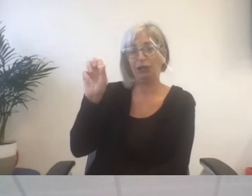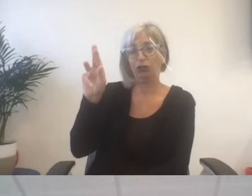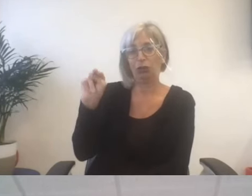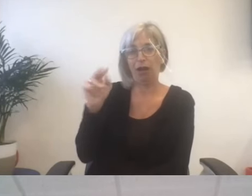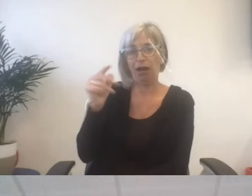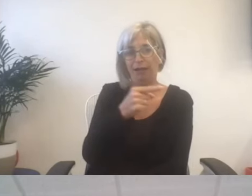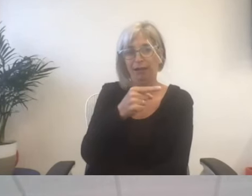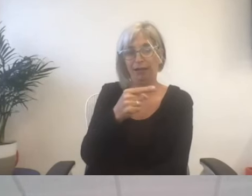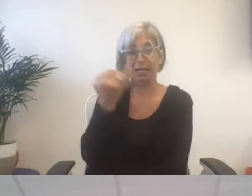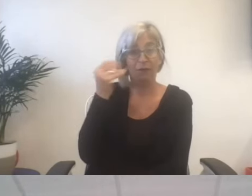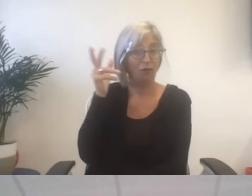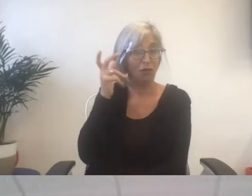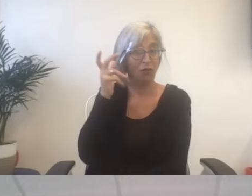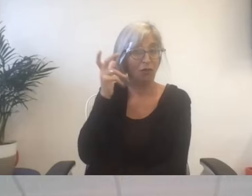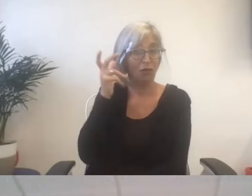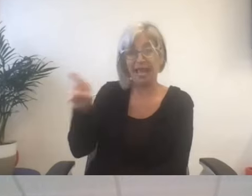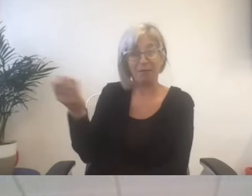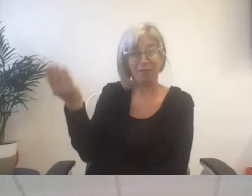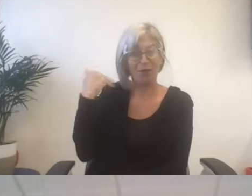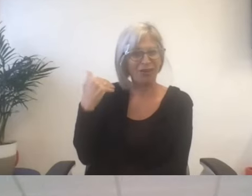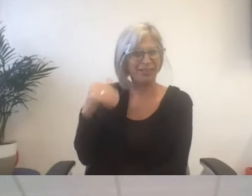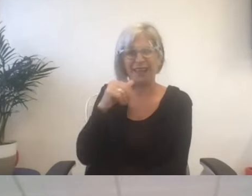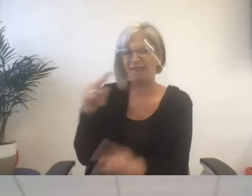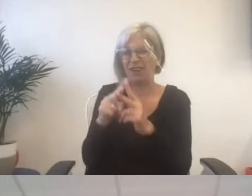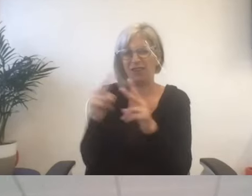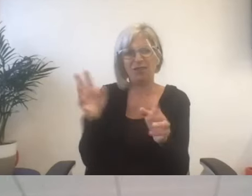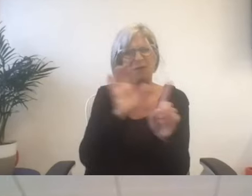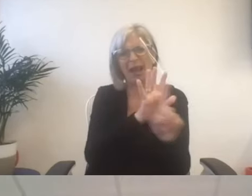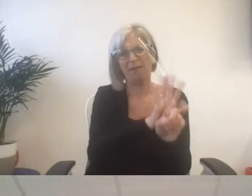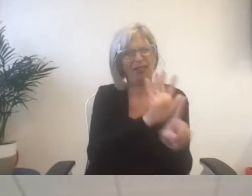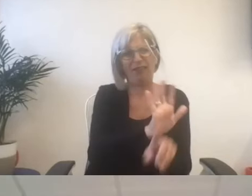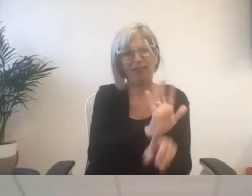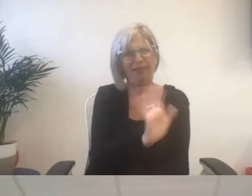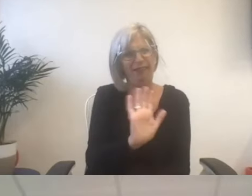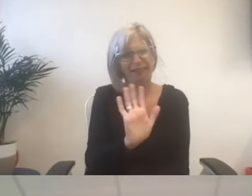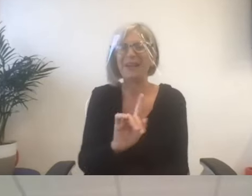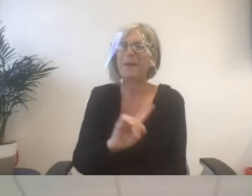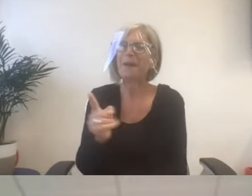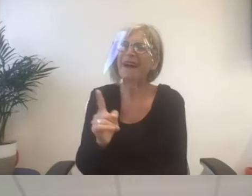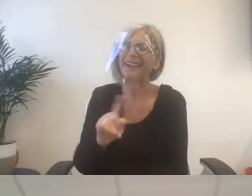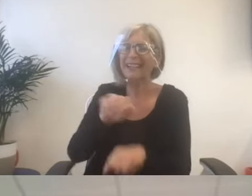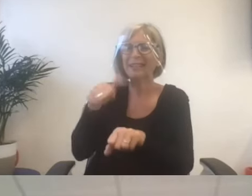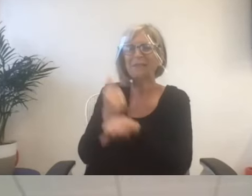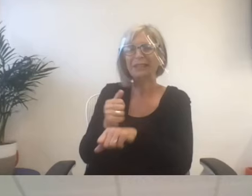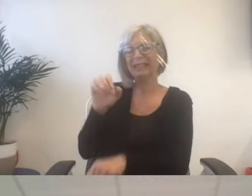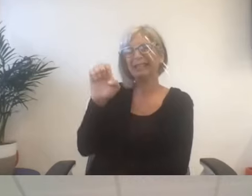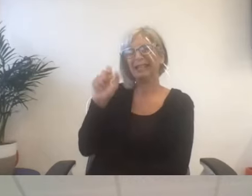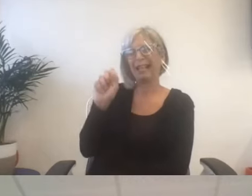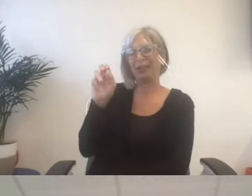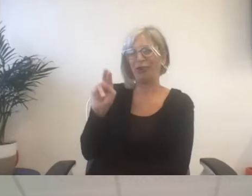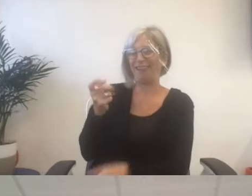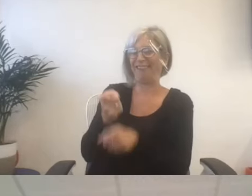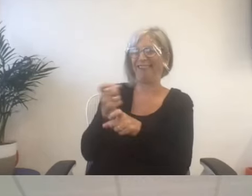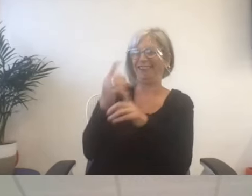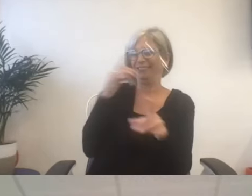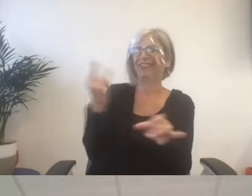Code, if anyone's ever heard of this app, probably not, it's not that big. But this is actually built in Electron. And so while